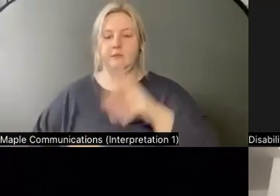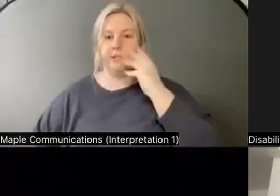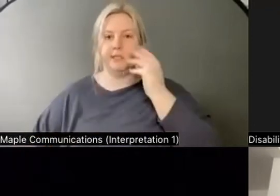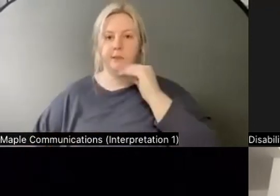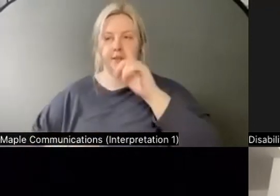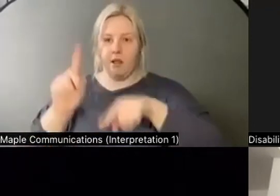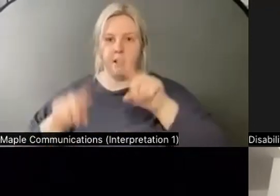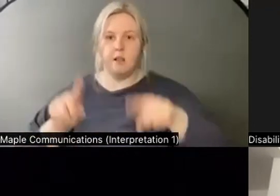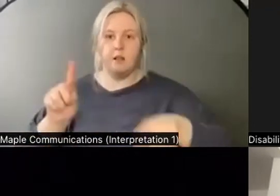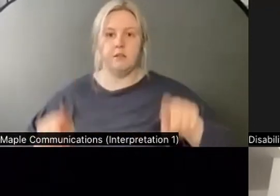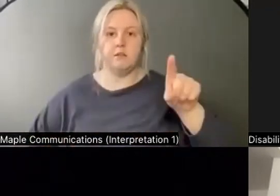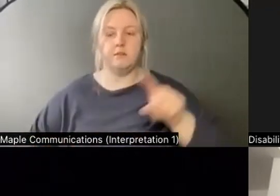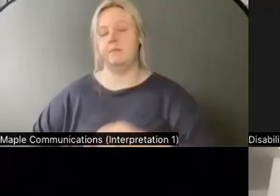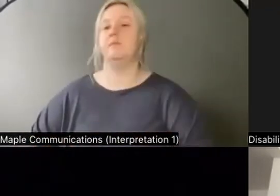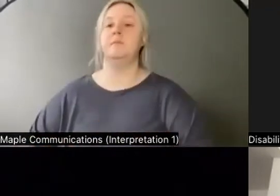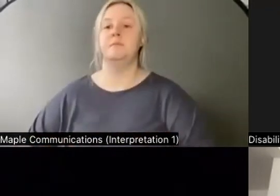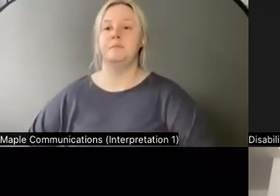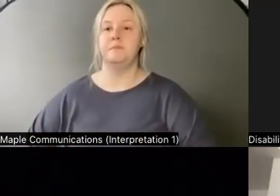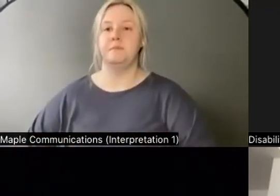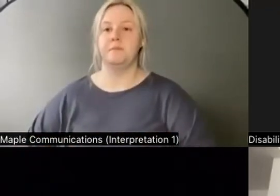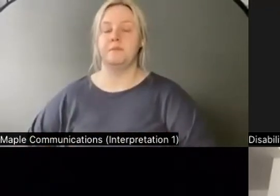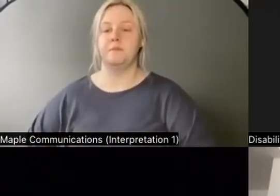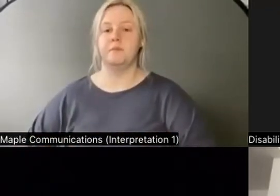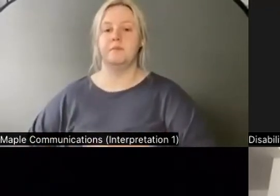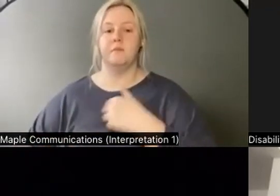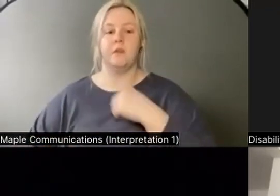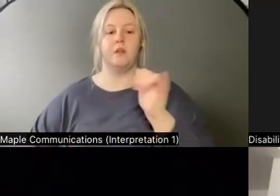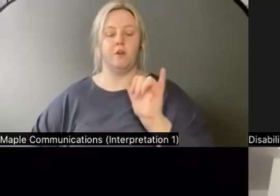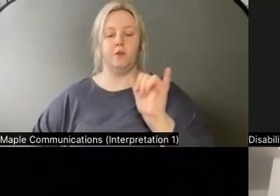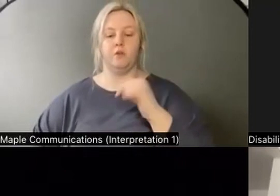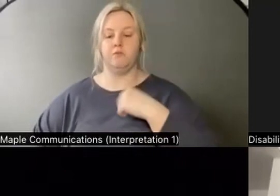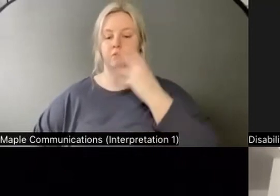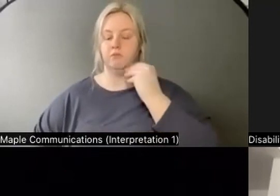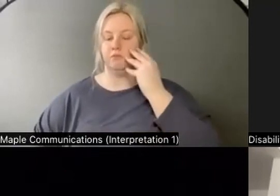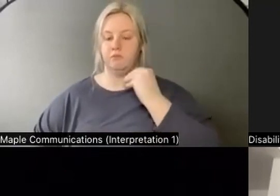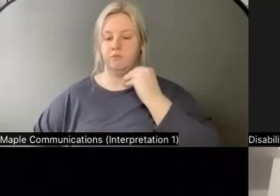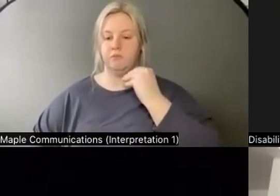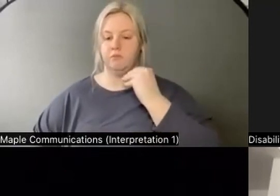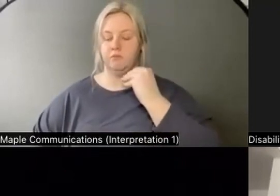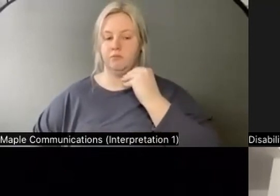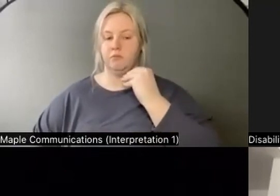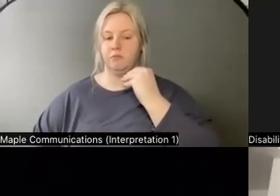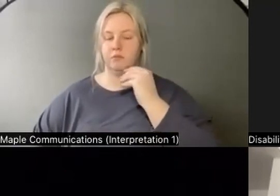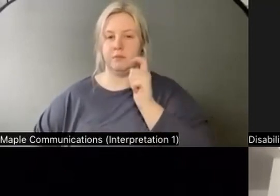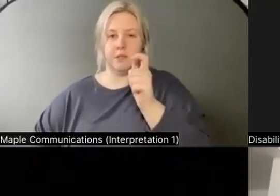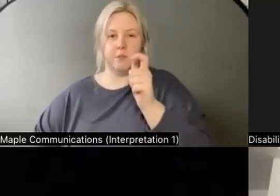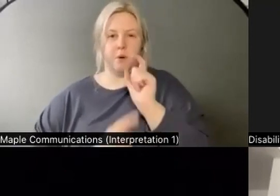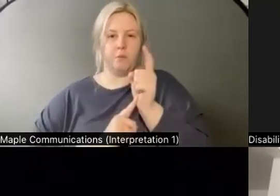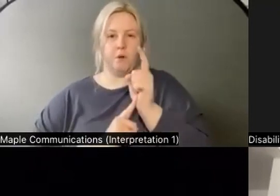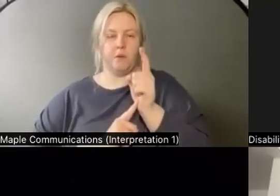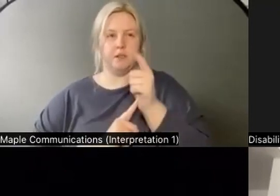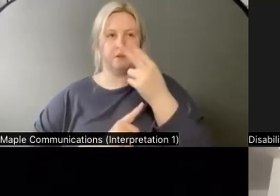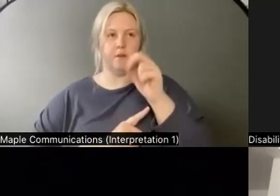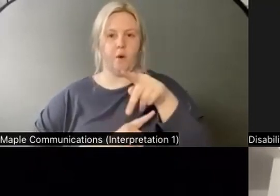I think I had a brief moment of hope that 2 years into a pandemic, those procedures,